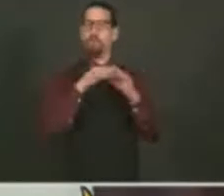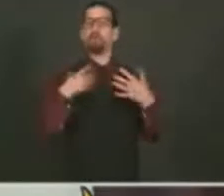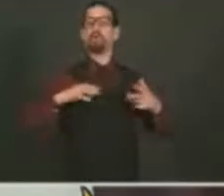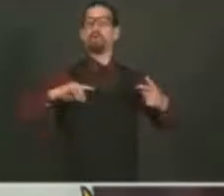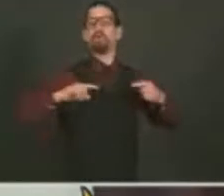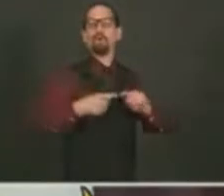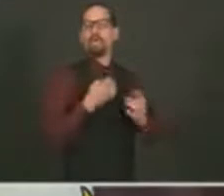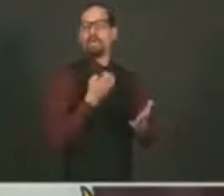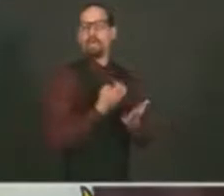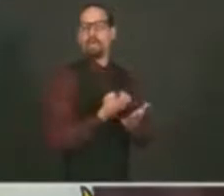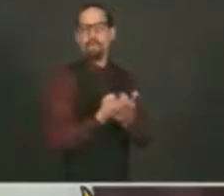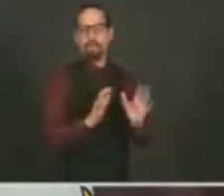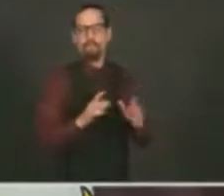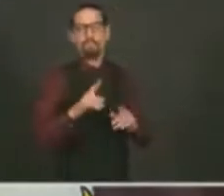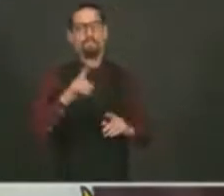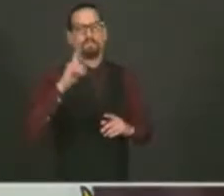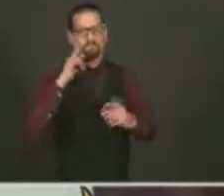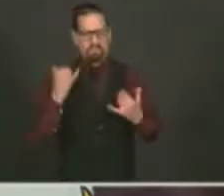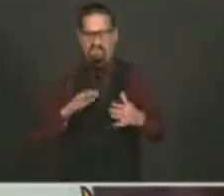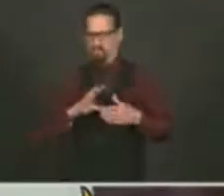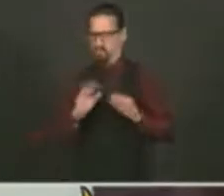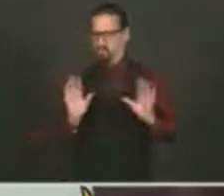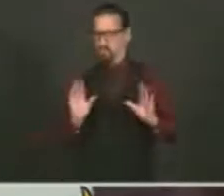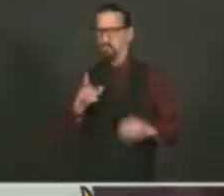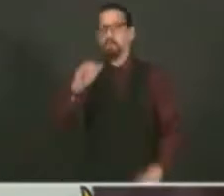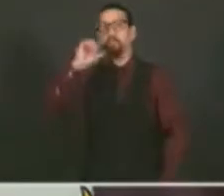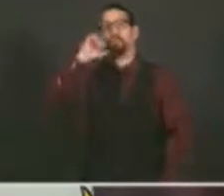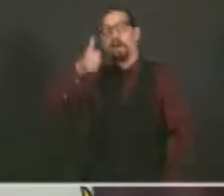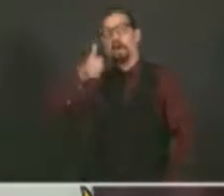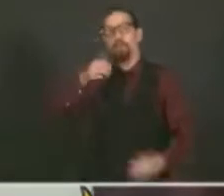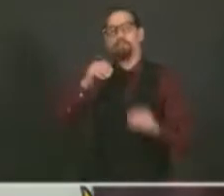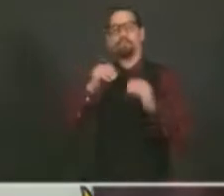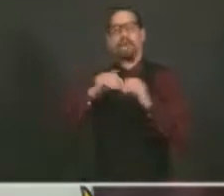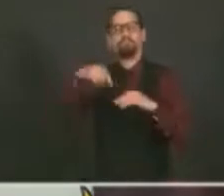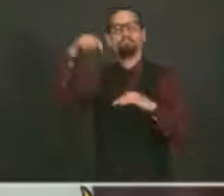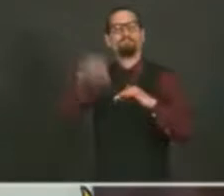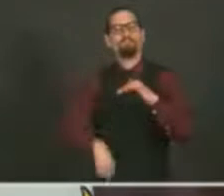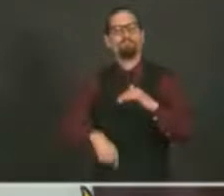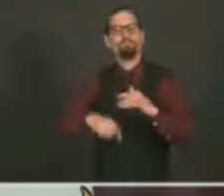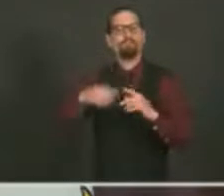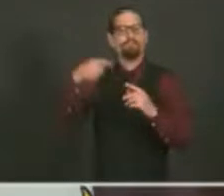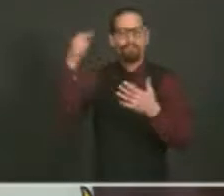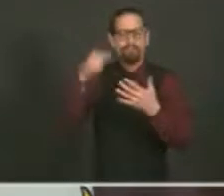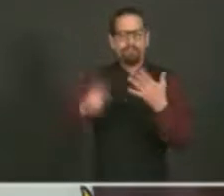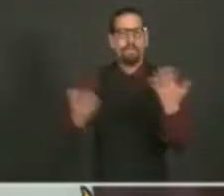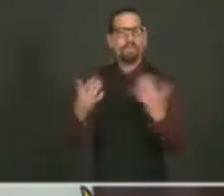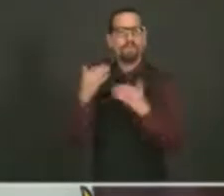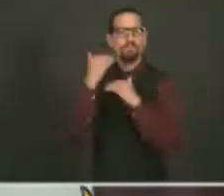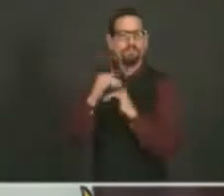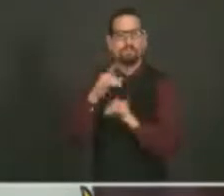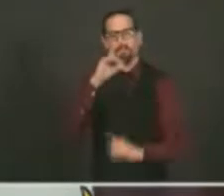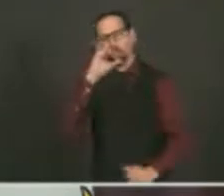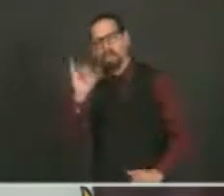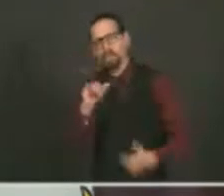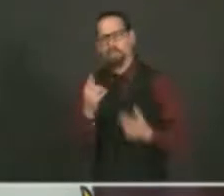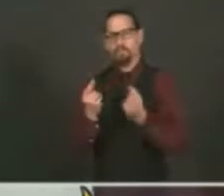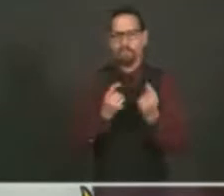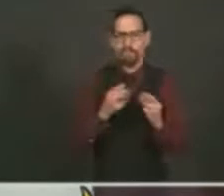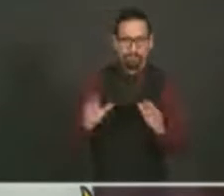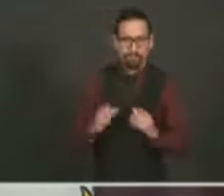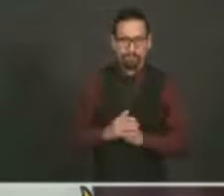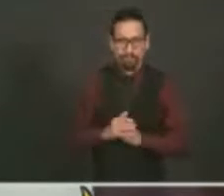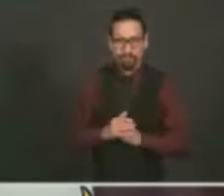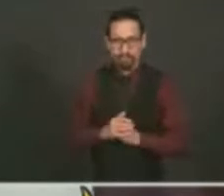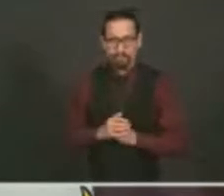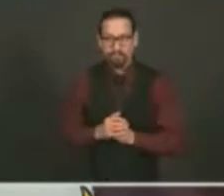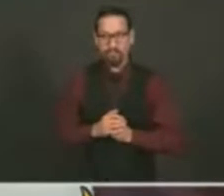1. We are going to start enforcing with a little more strength the regulations